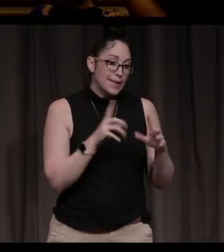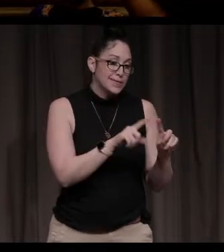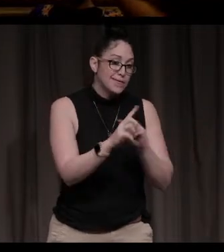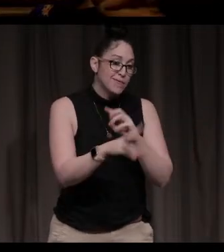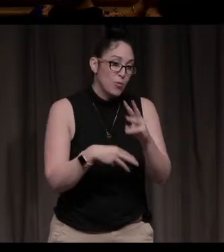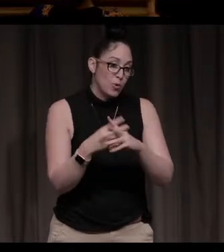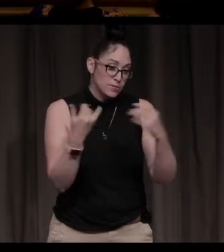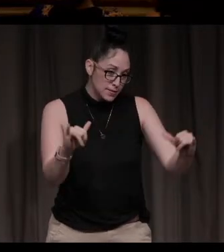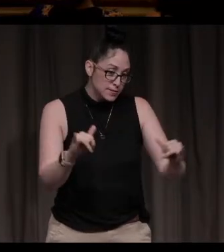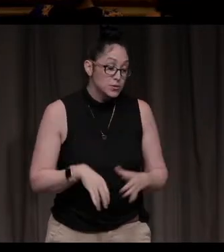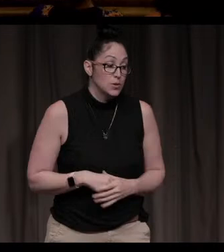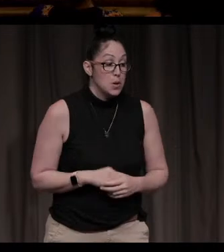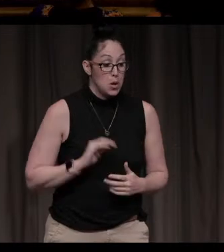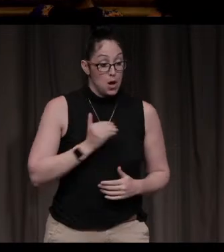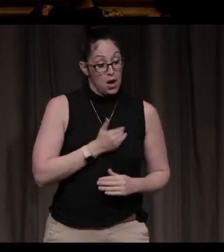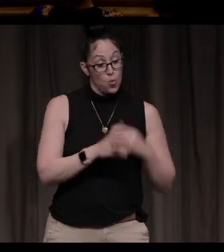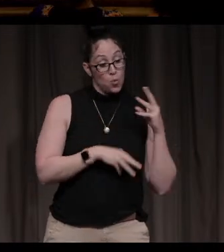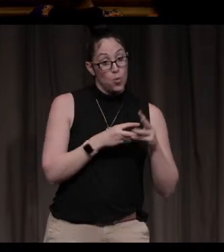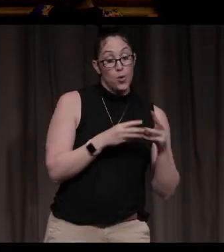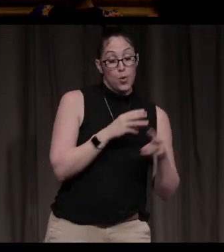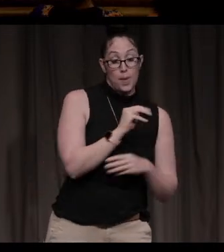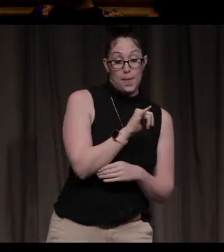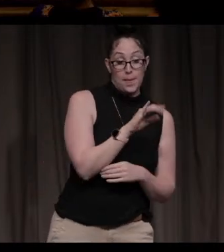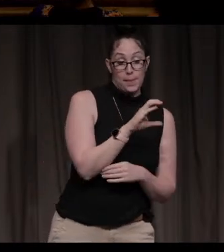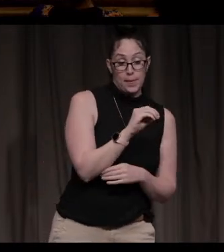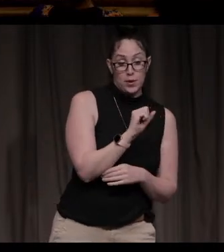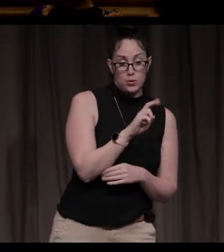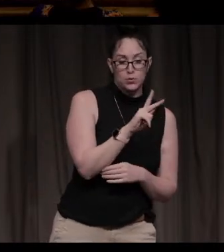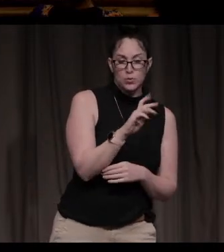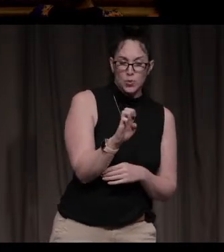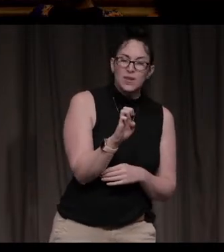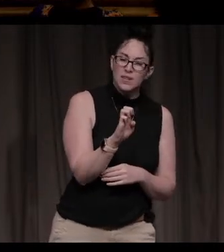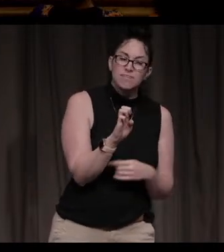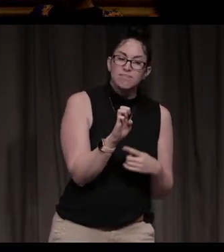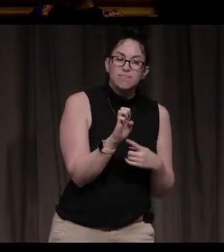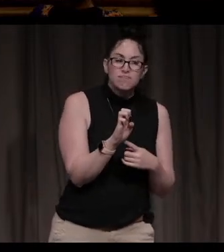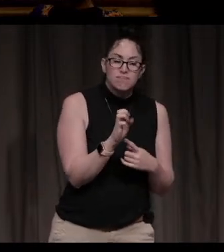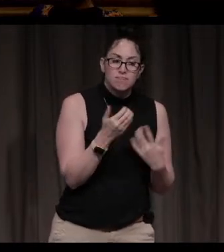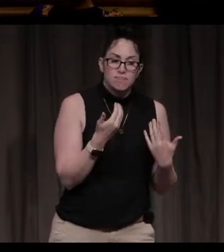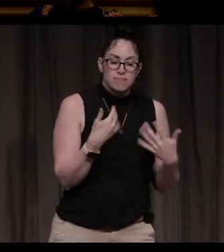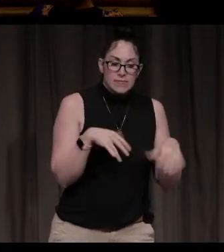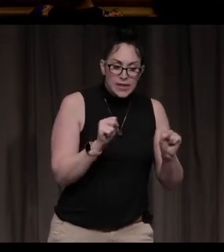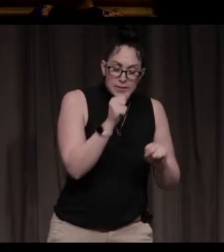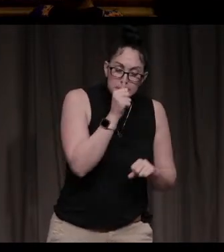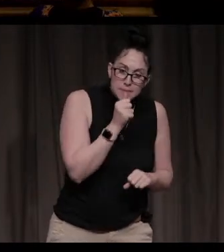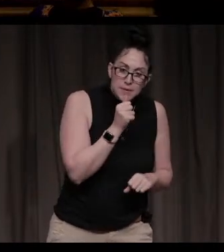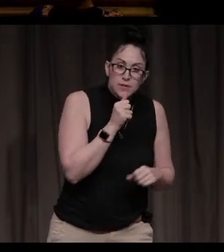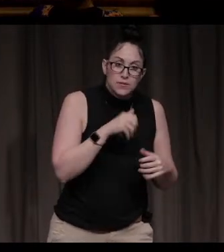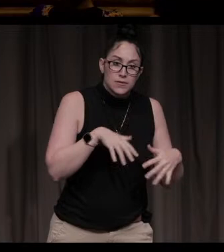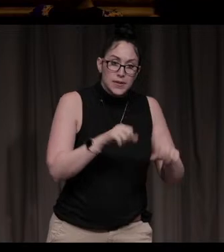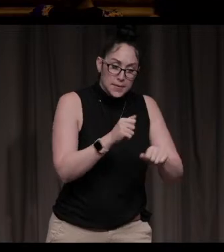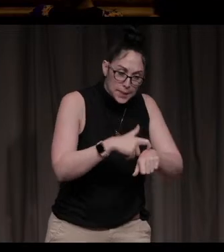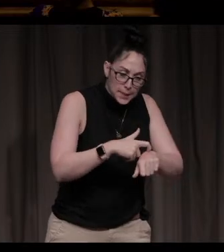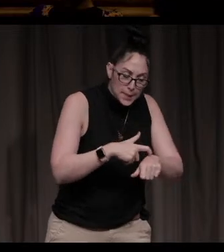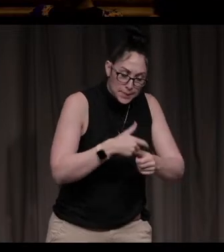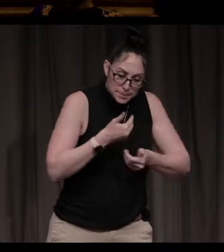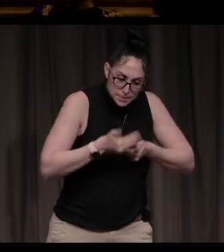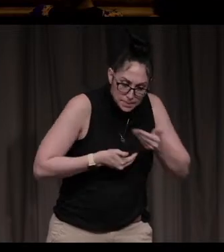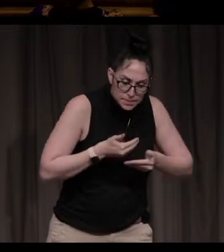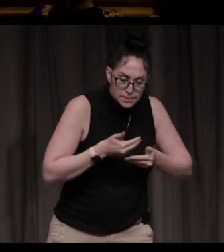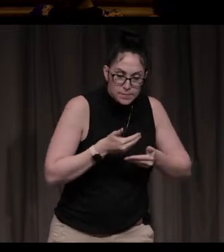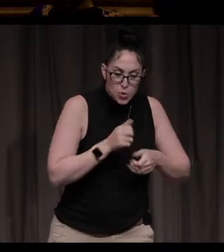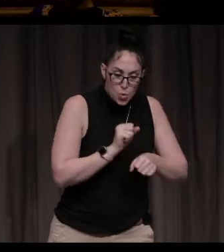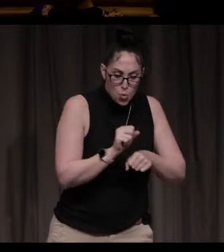the Miccosukee world, like, it takes a little bit of patience and time to work with people